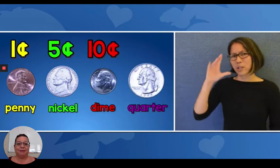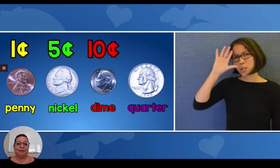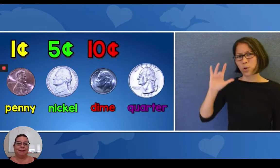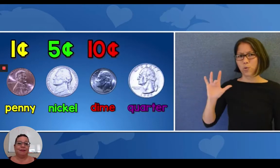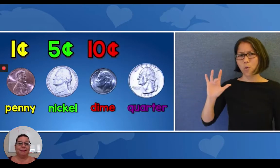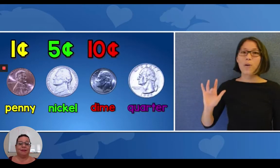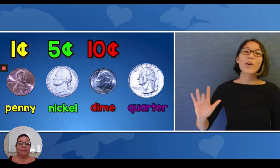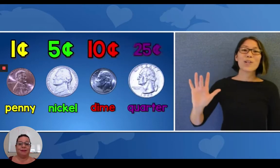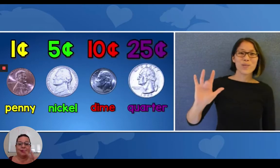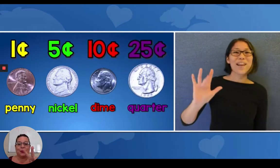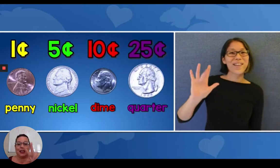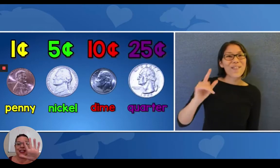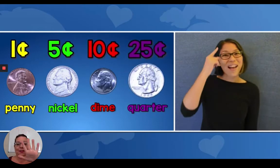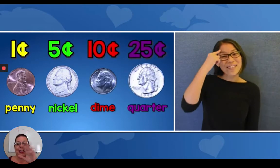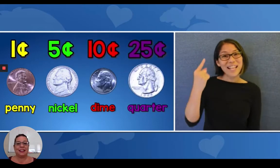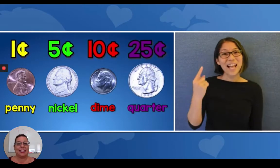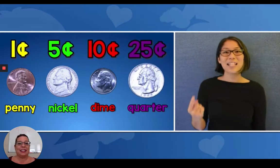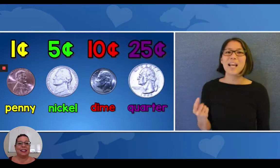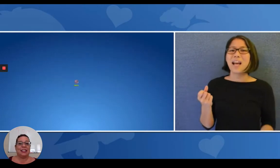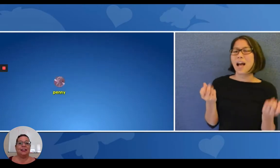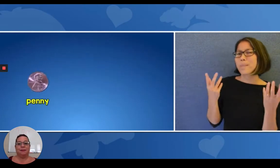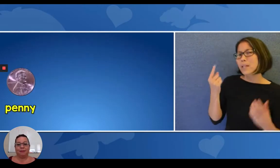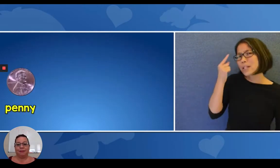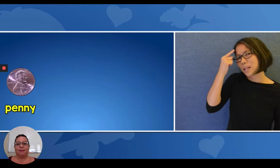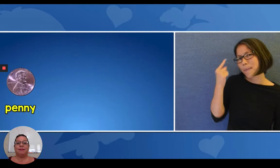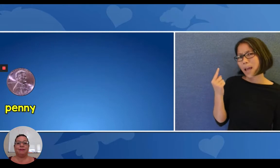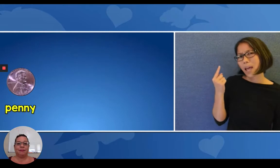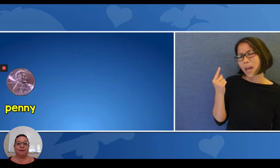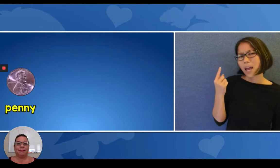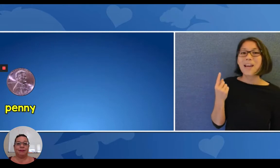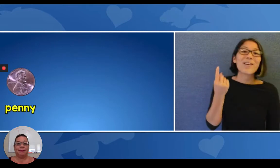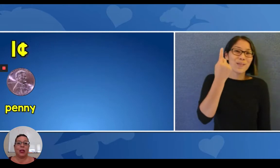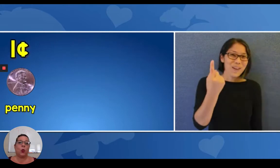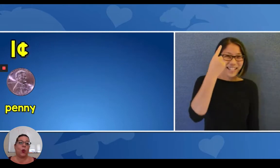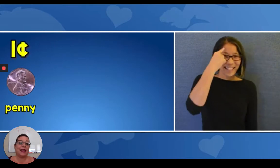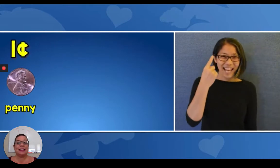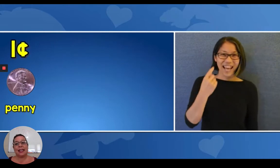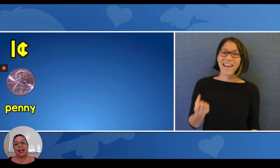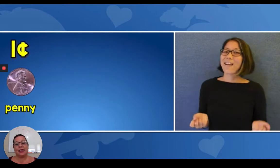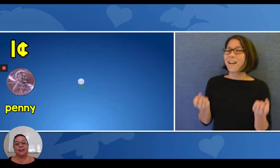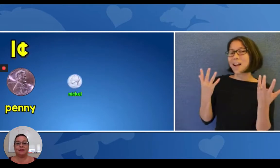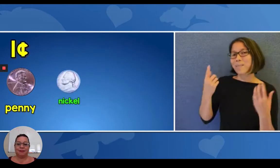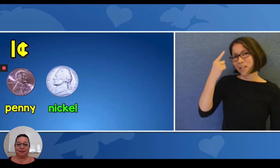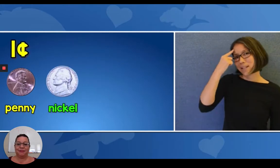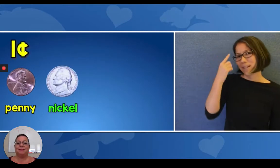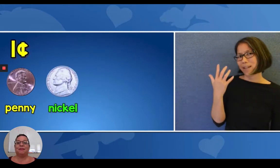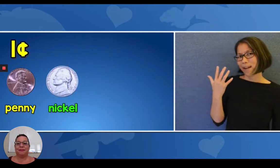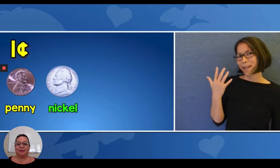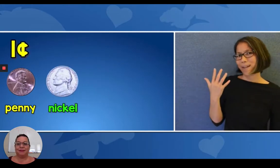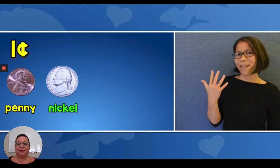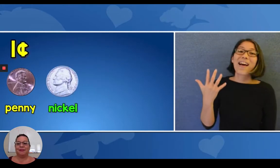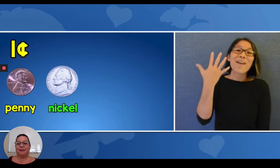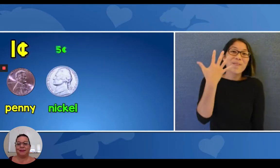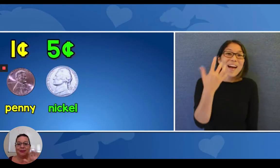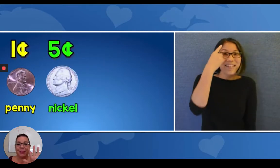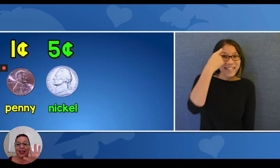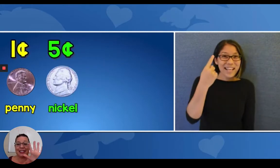How much is a quarter? 25 cents. How much is a penny? 1 cent. How much is a